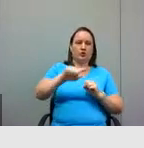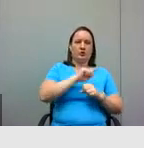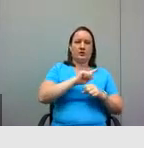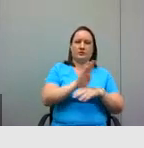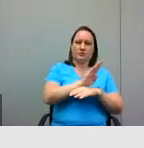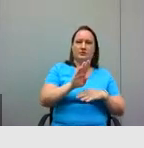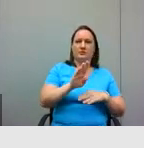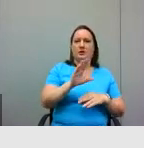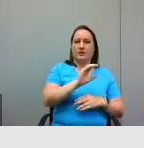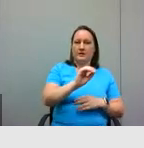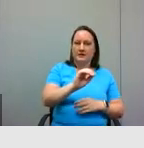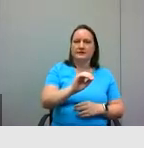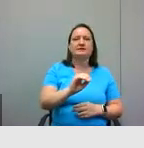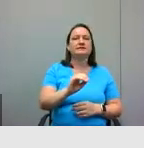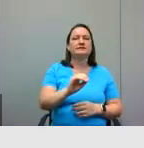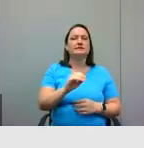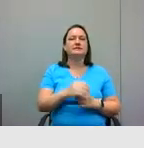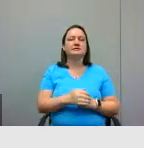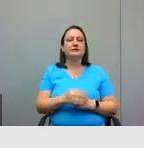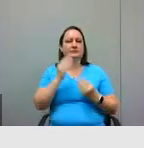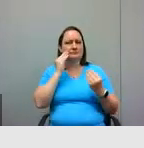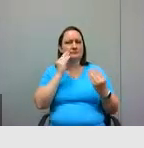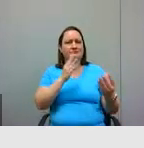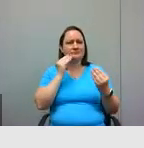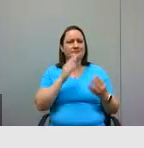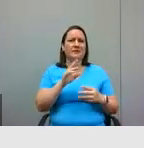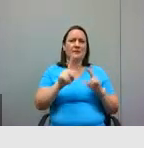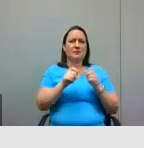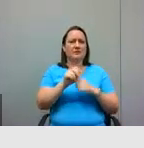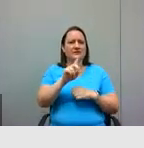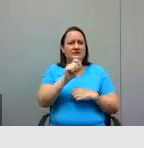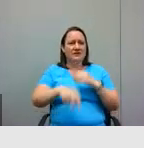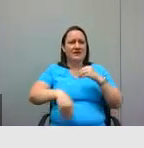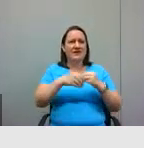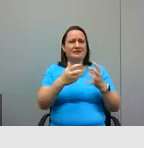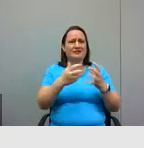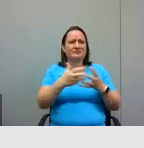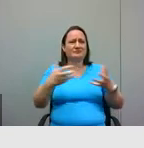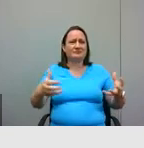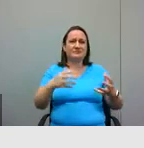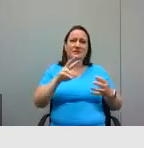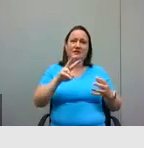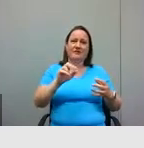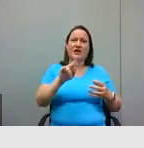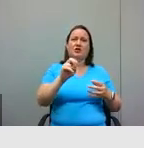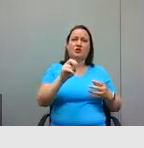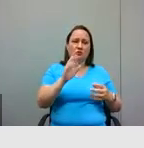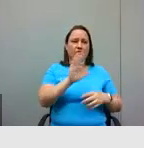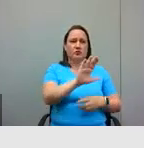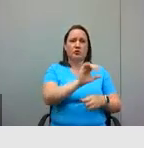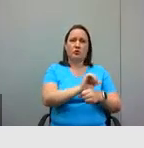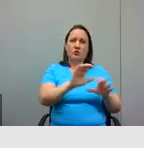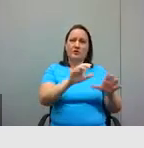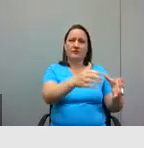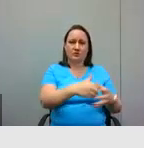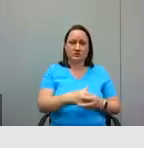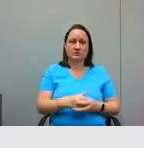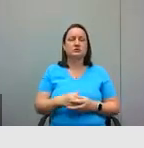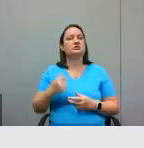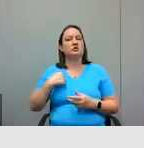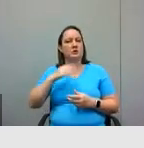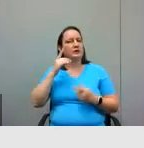them informed about the value that individuals with disabilities bring to the workforce. And so we have noted that we concur and we're